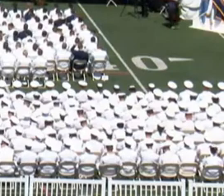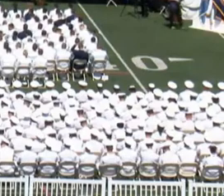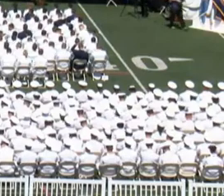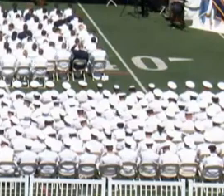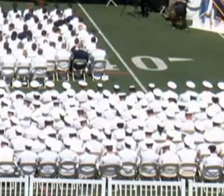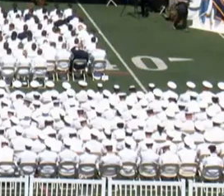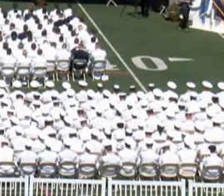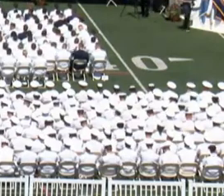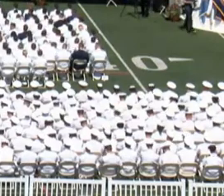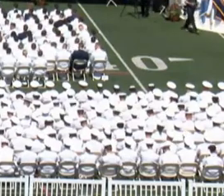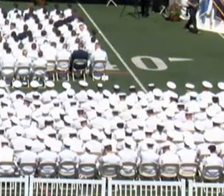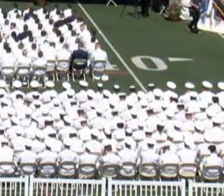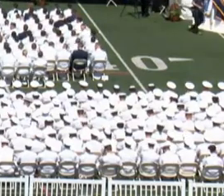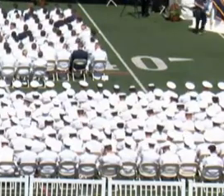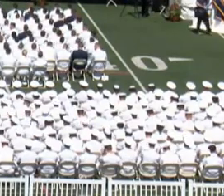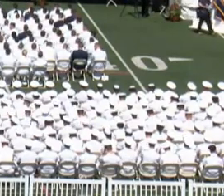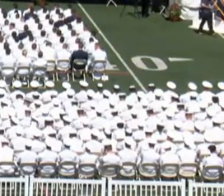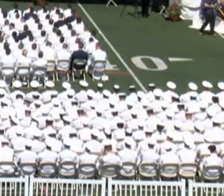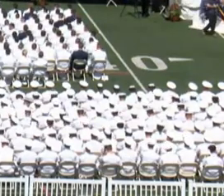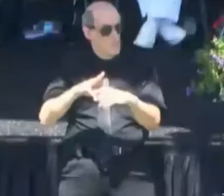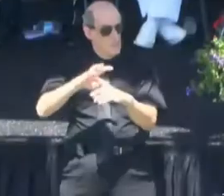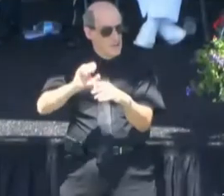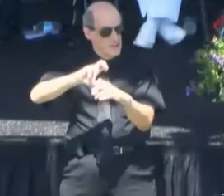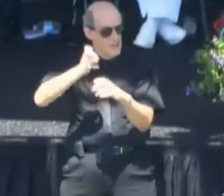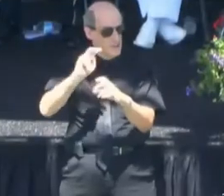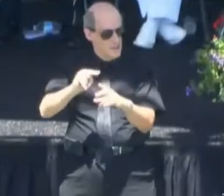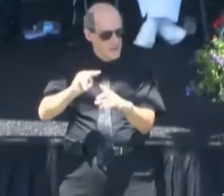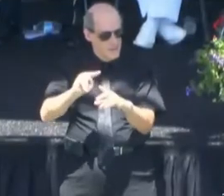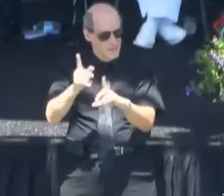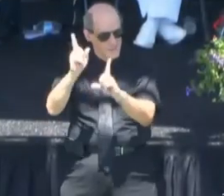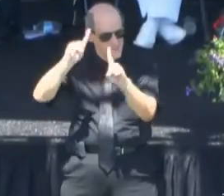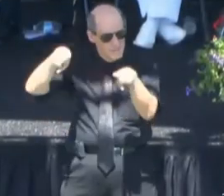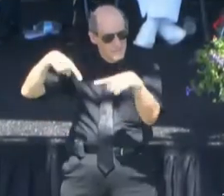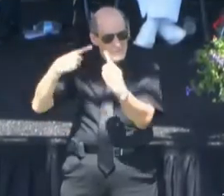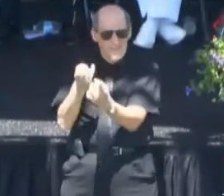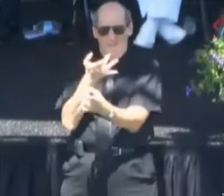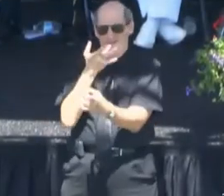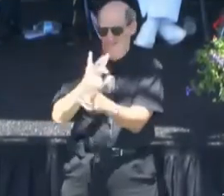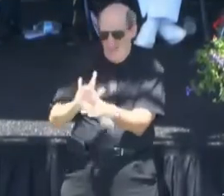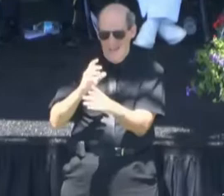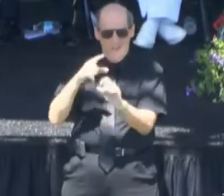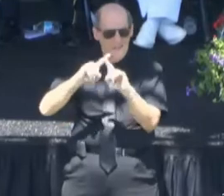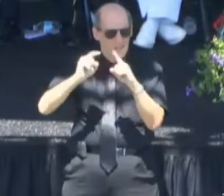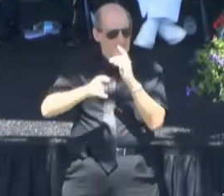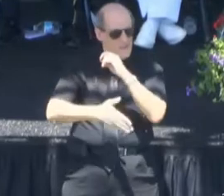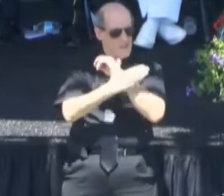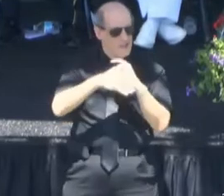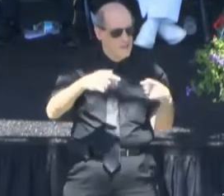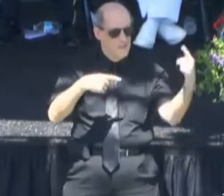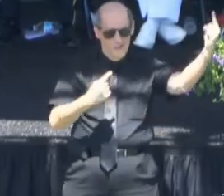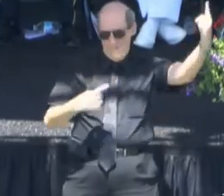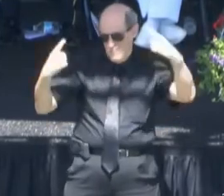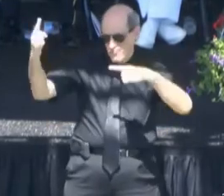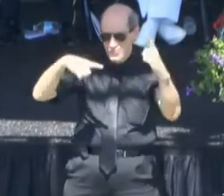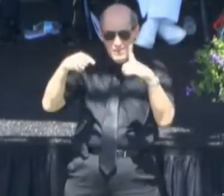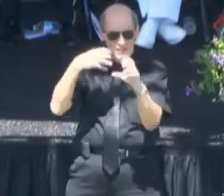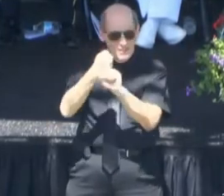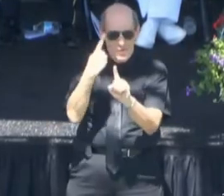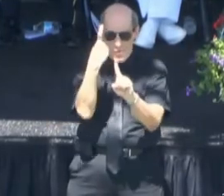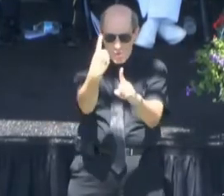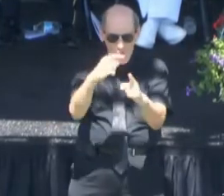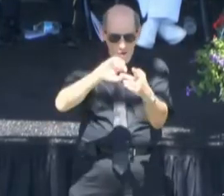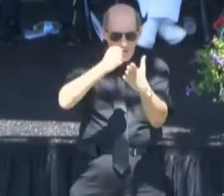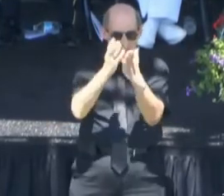The Regiment of Midshipmen has been fortunate since its earliest years to include midshipmen from many foreign nations. This year we have one